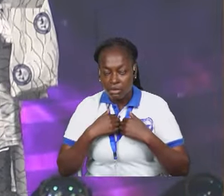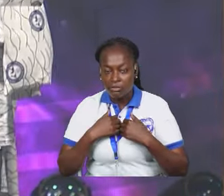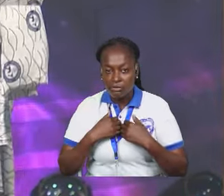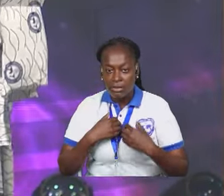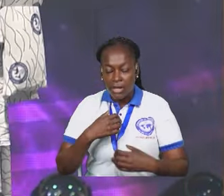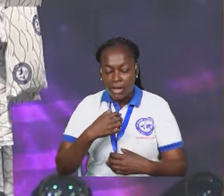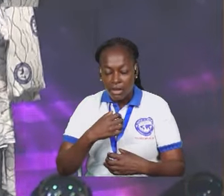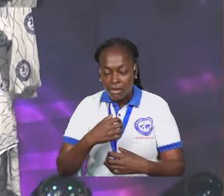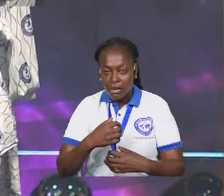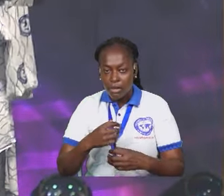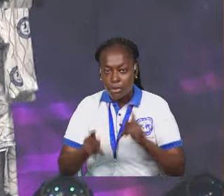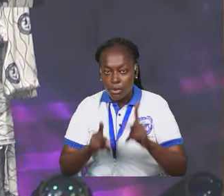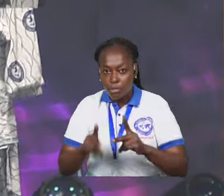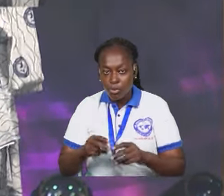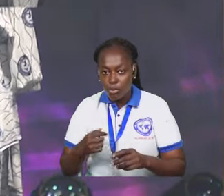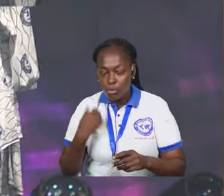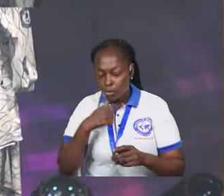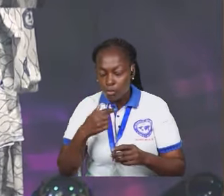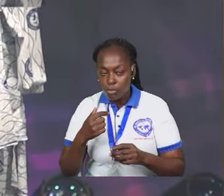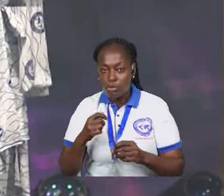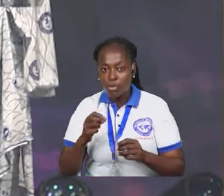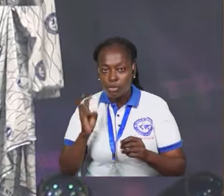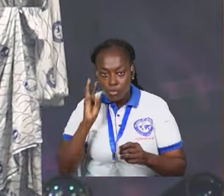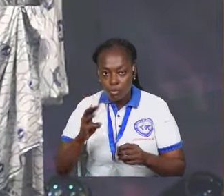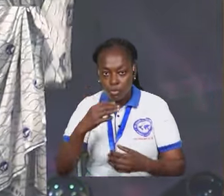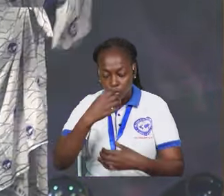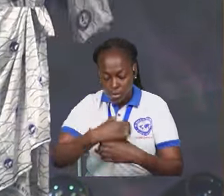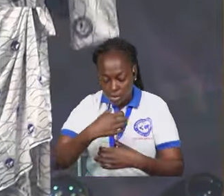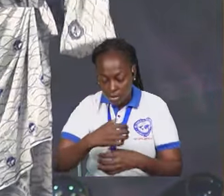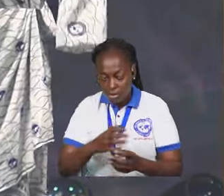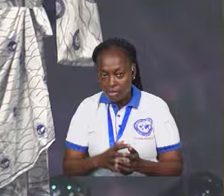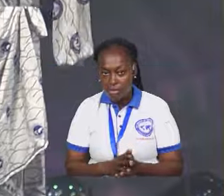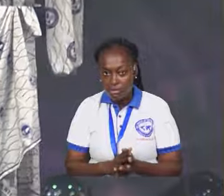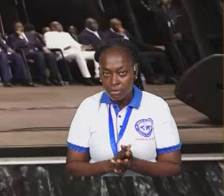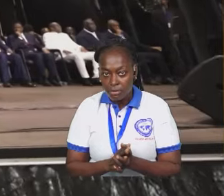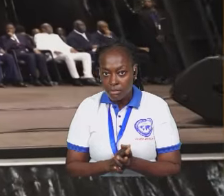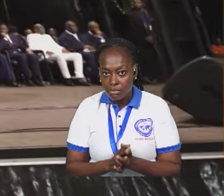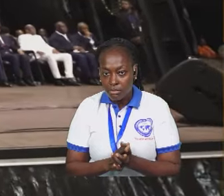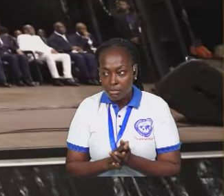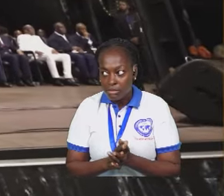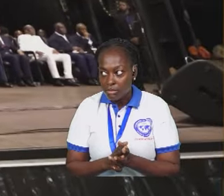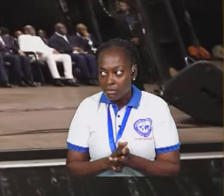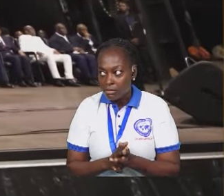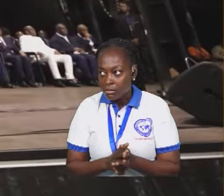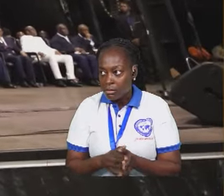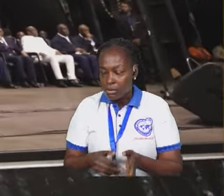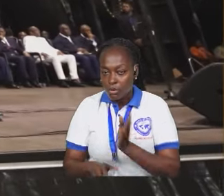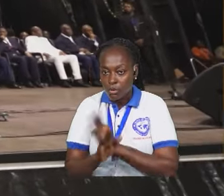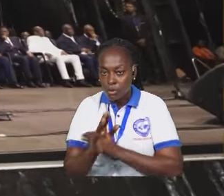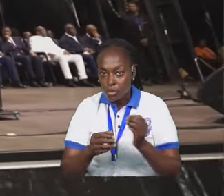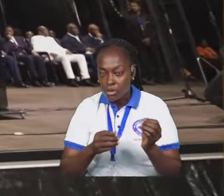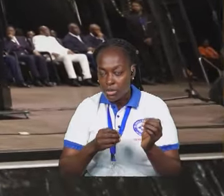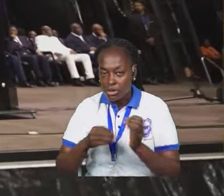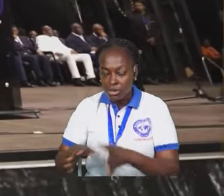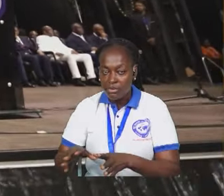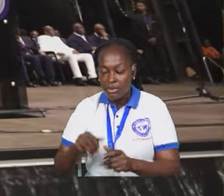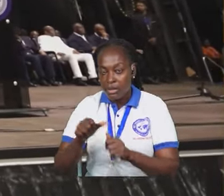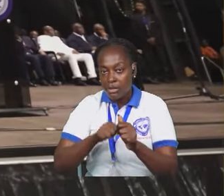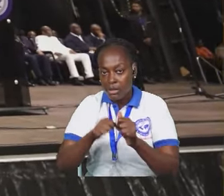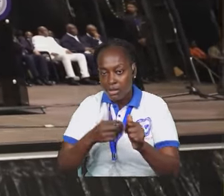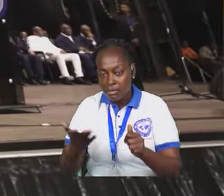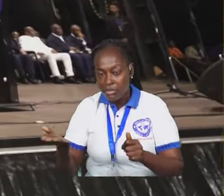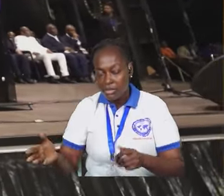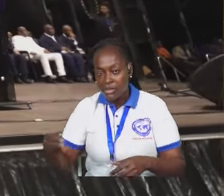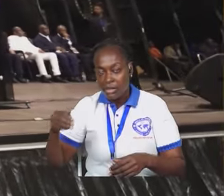And realized that there should be a caretaker for all that is created. So he created man and left everything in